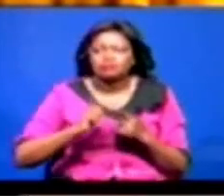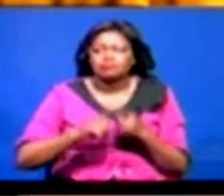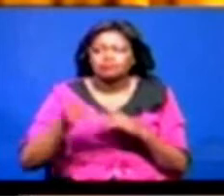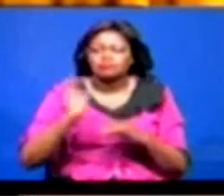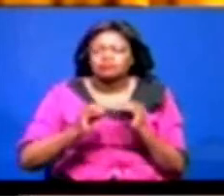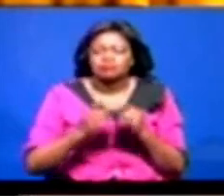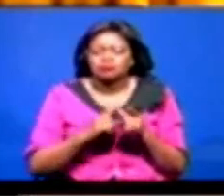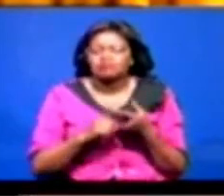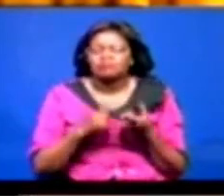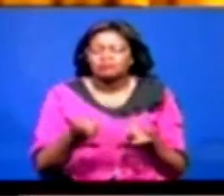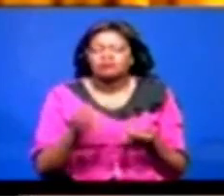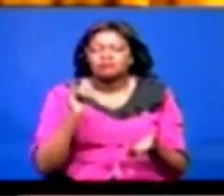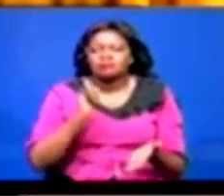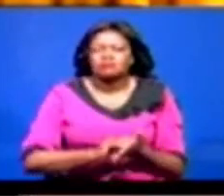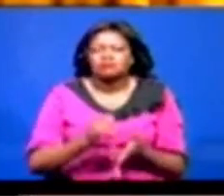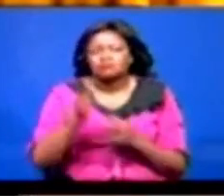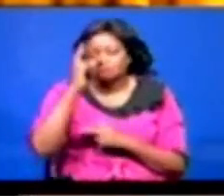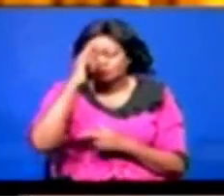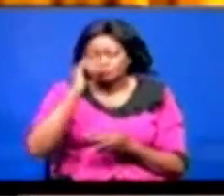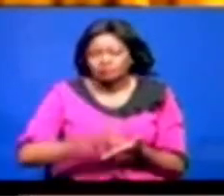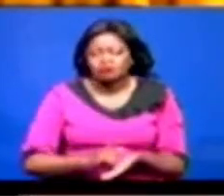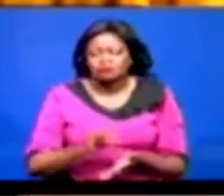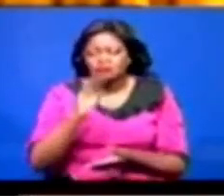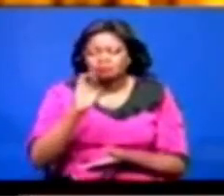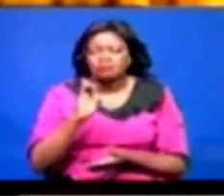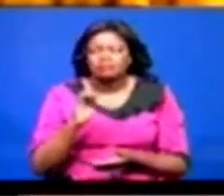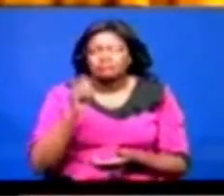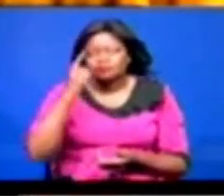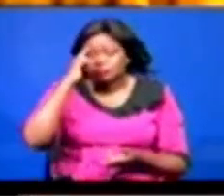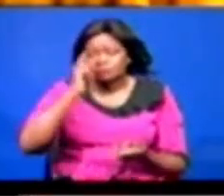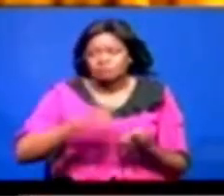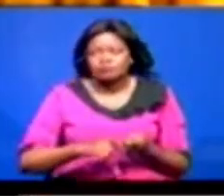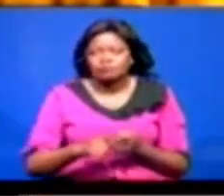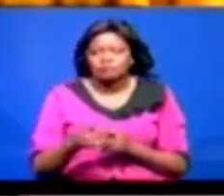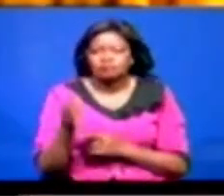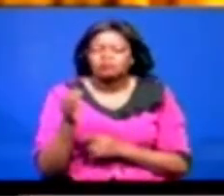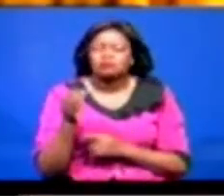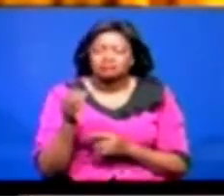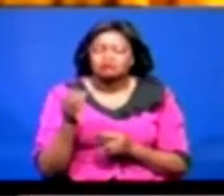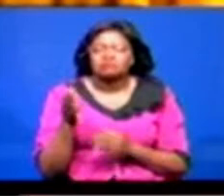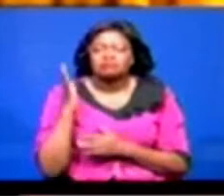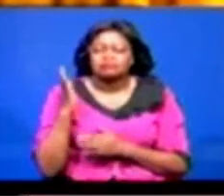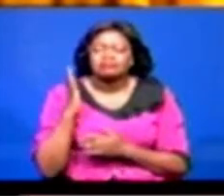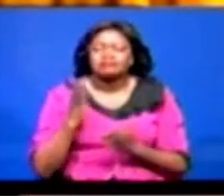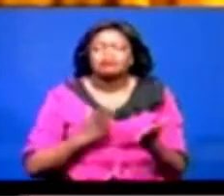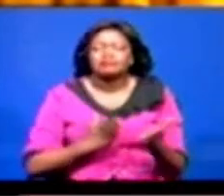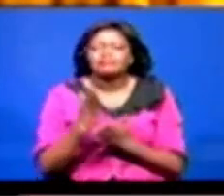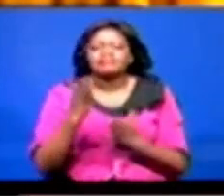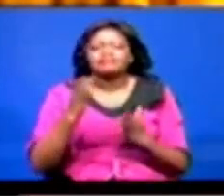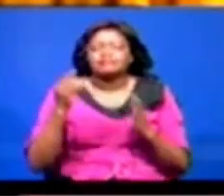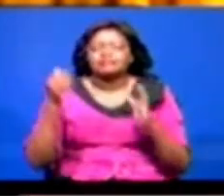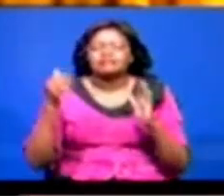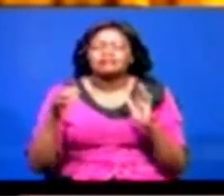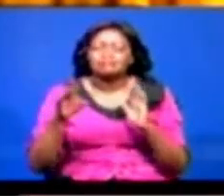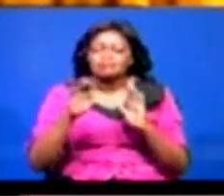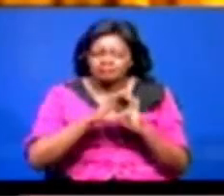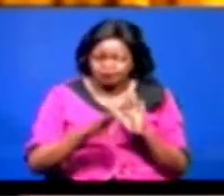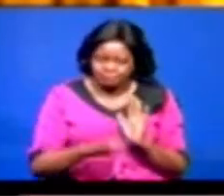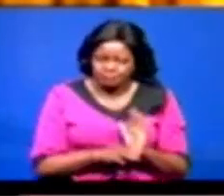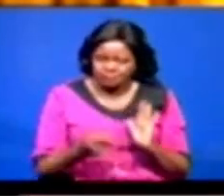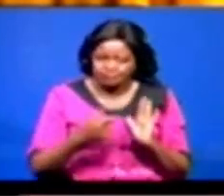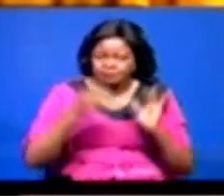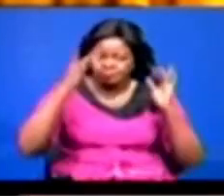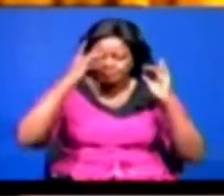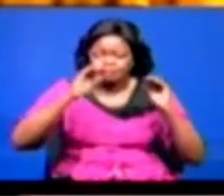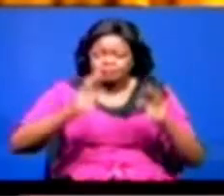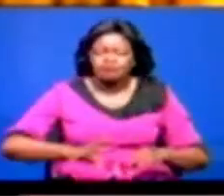And it is for that reason that IEBC, for purposes of securing the rights under Article 38 of the Constitution, decided to postpone